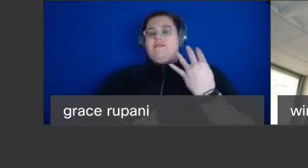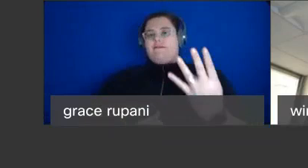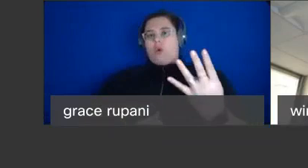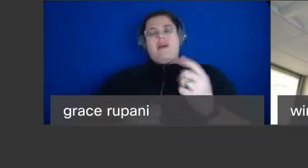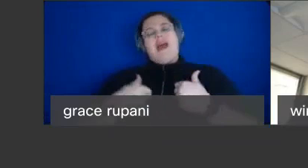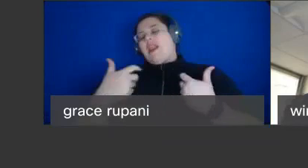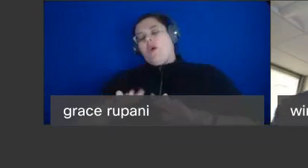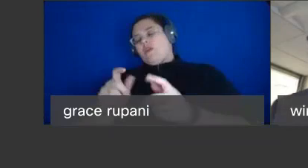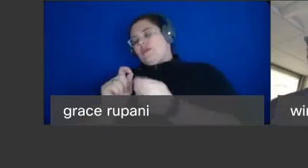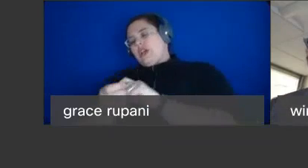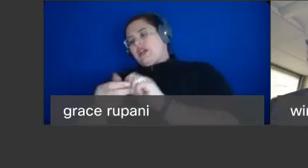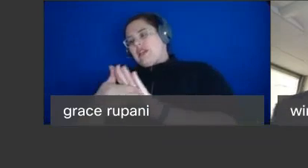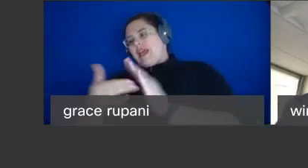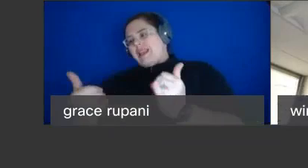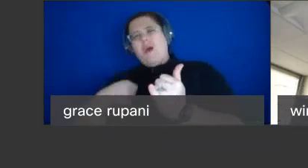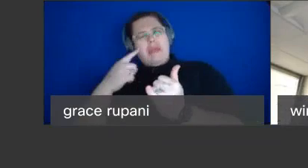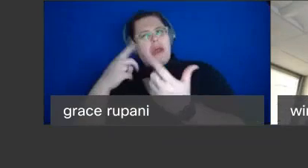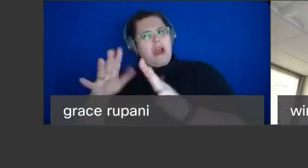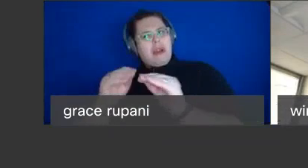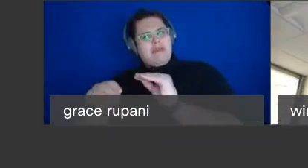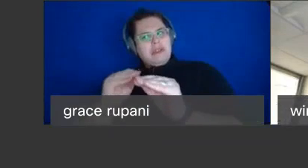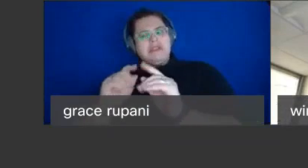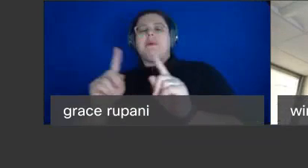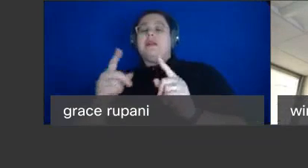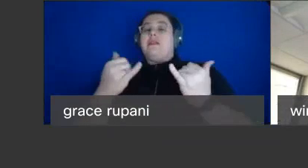in the month of February, there are currently 4 people hospitalized.